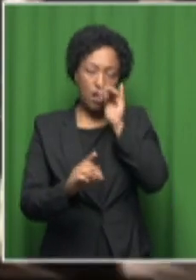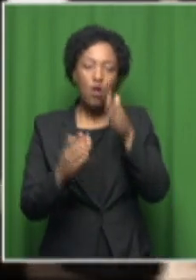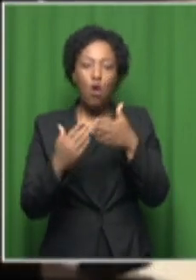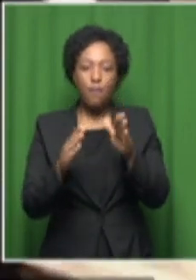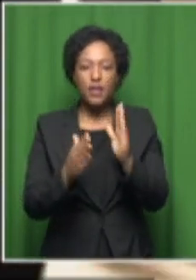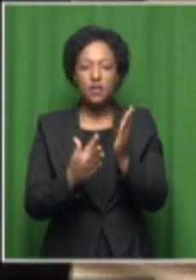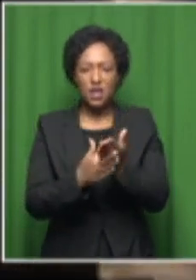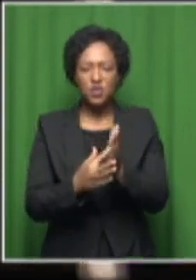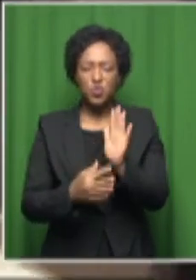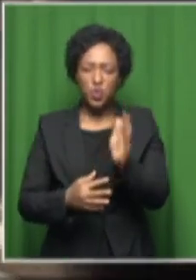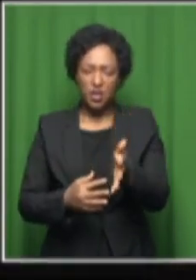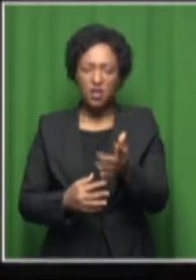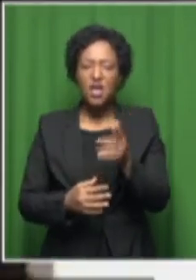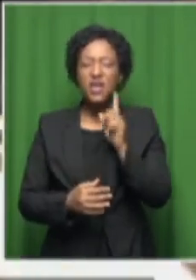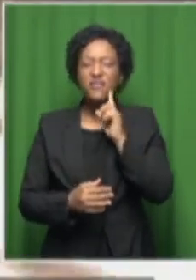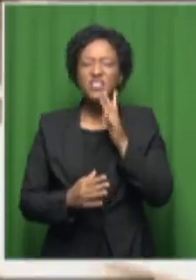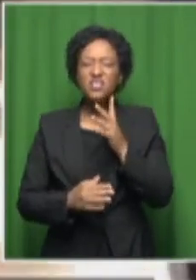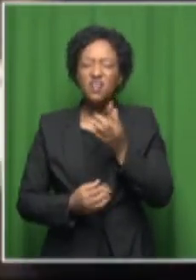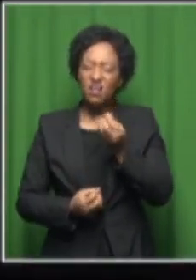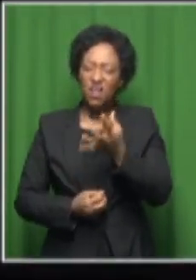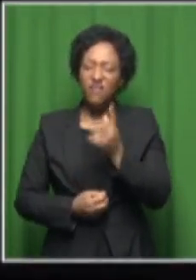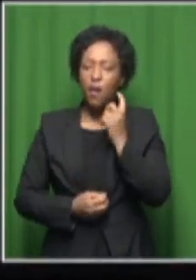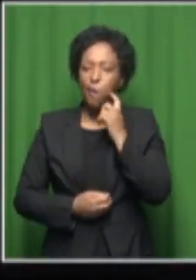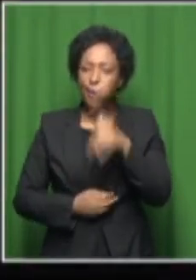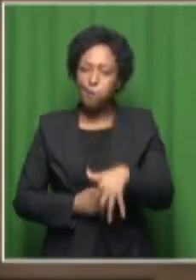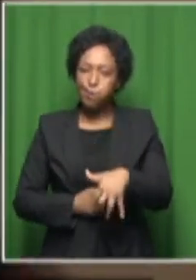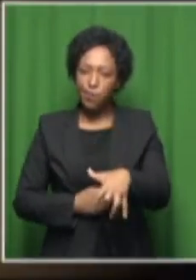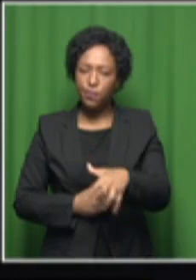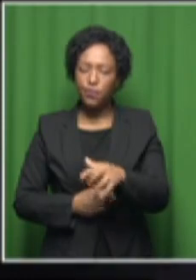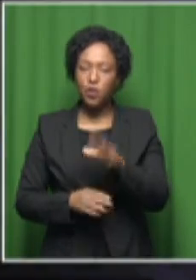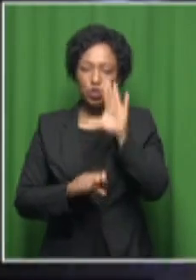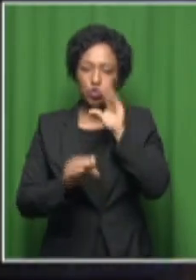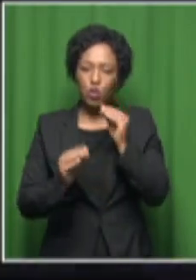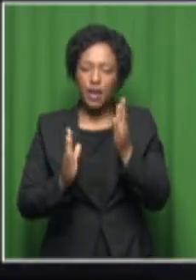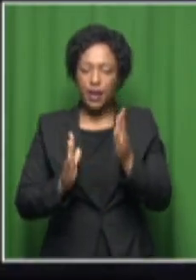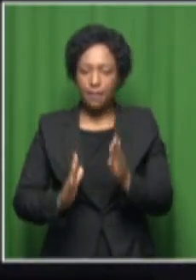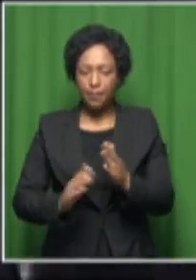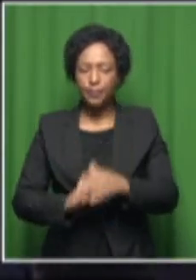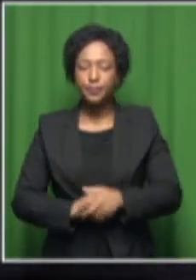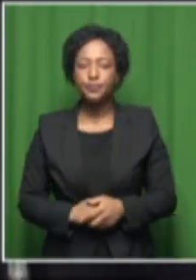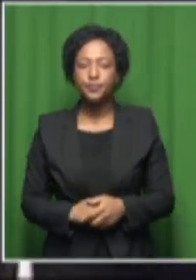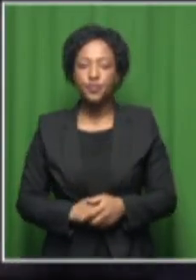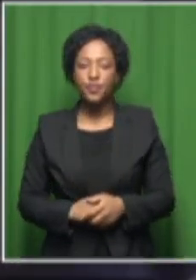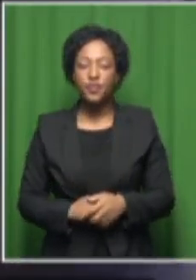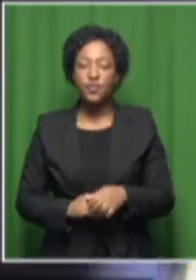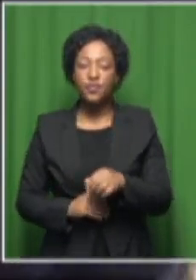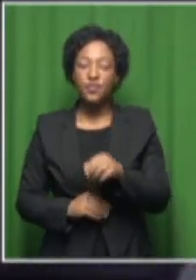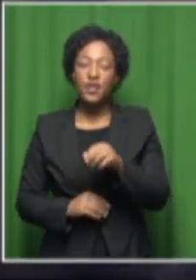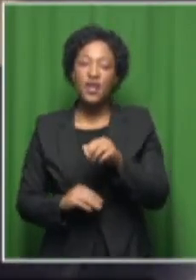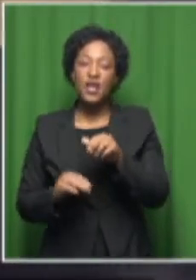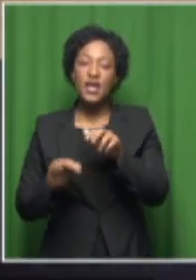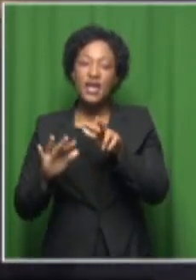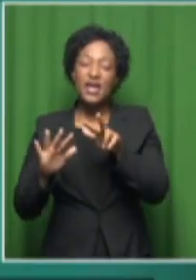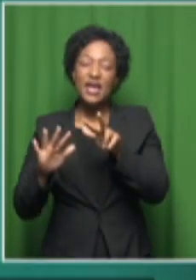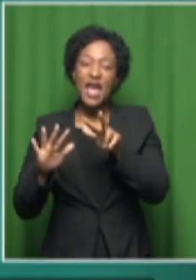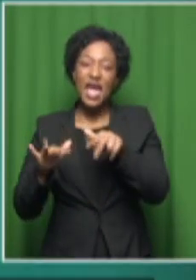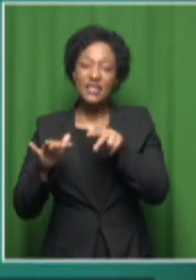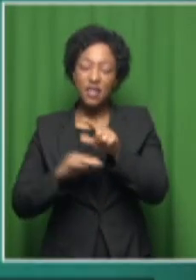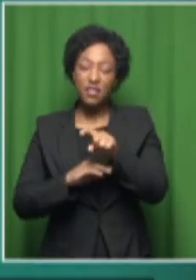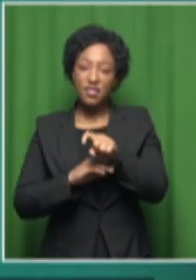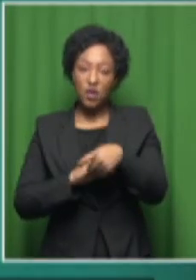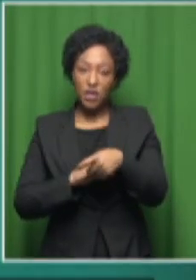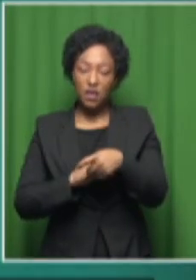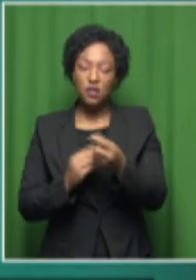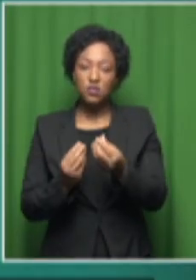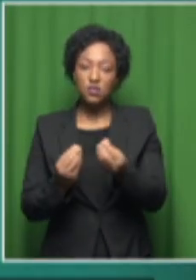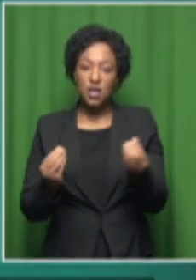well. According to Stats SA, more than 83,000 children between the ages of 10 and 17